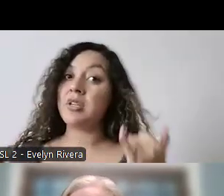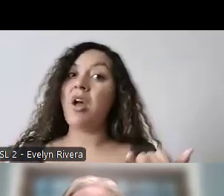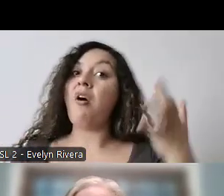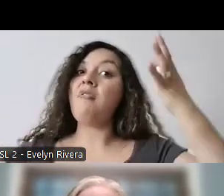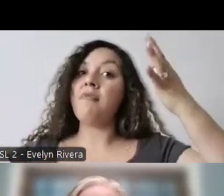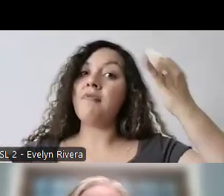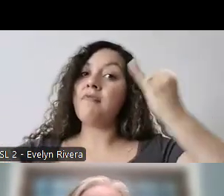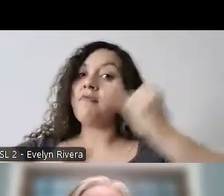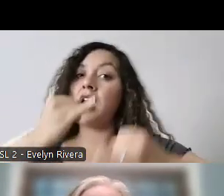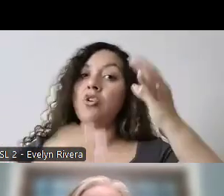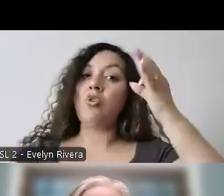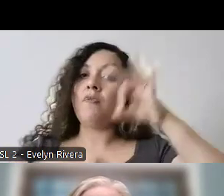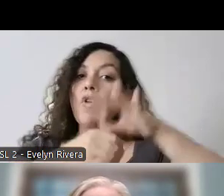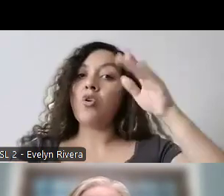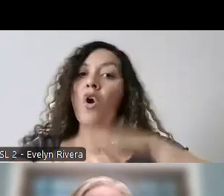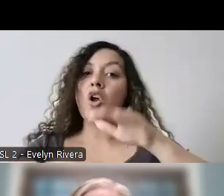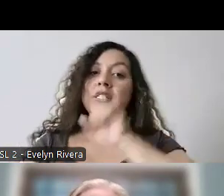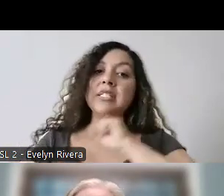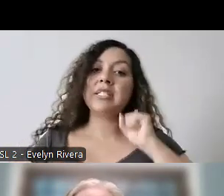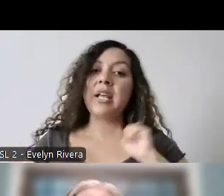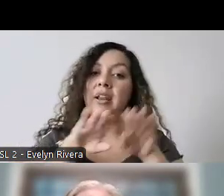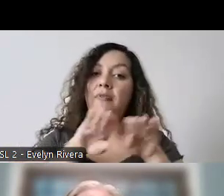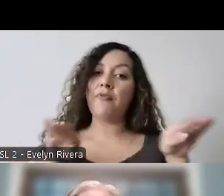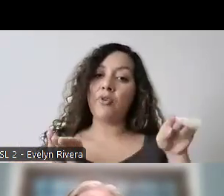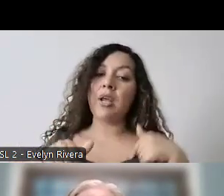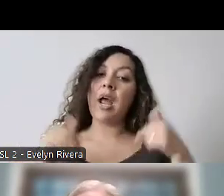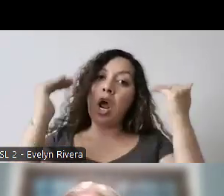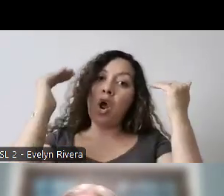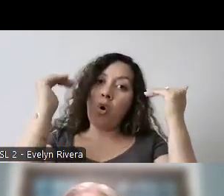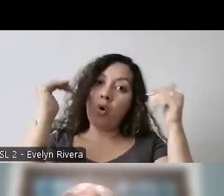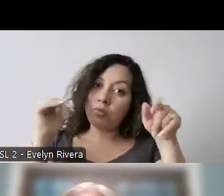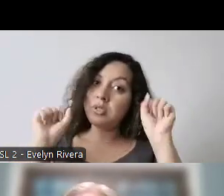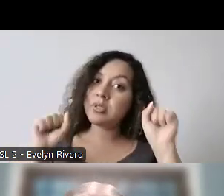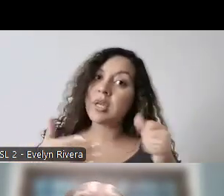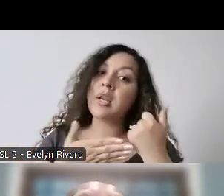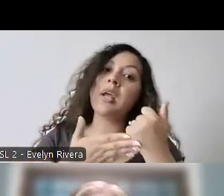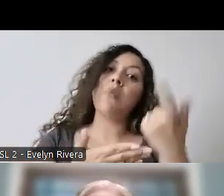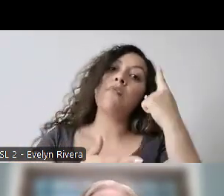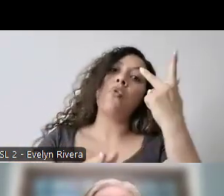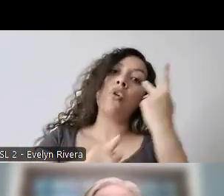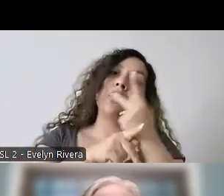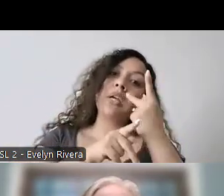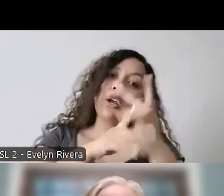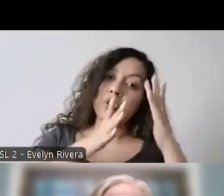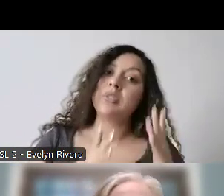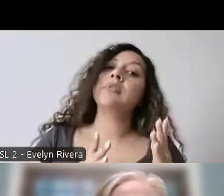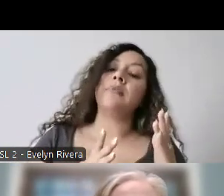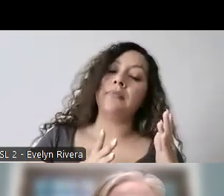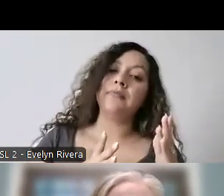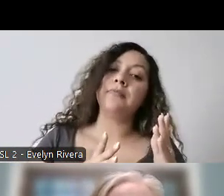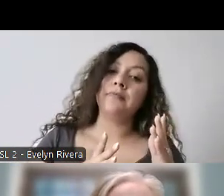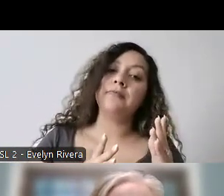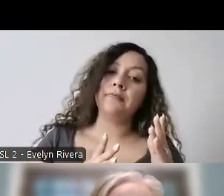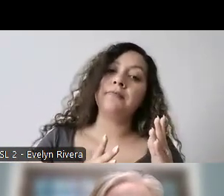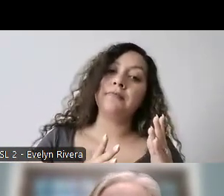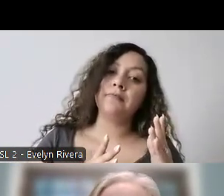floor. So I do think that this is something that would be very helpful for caregivers. So we